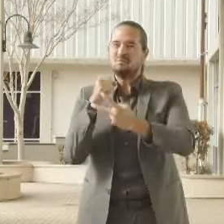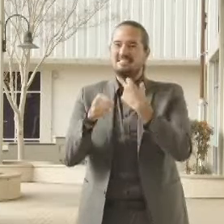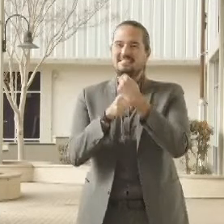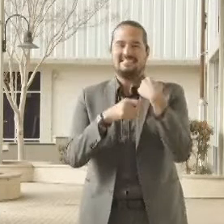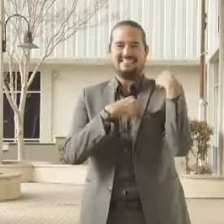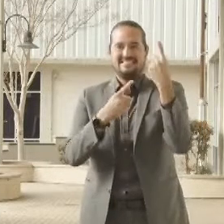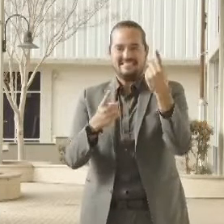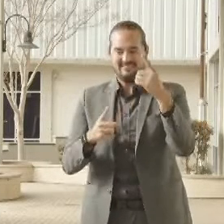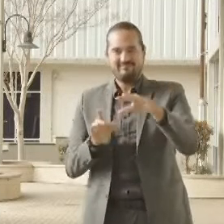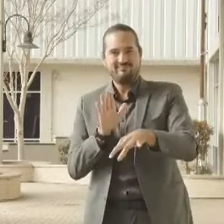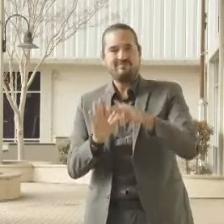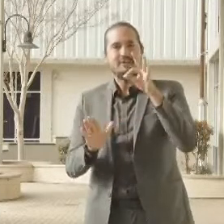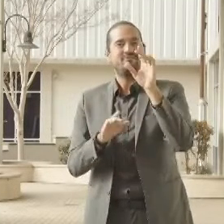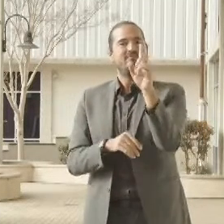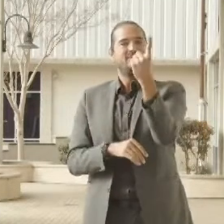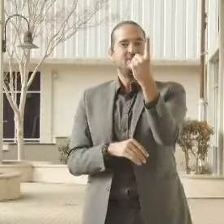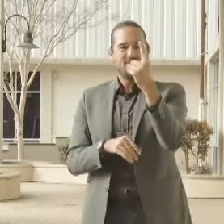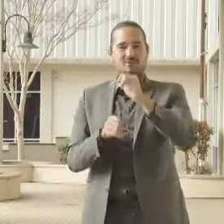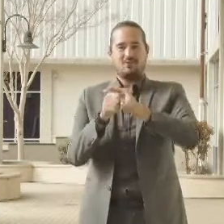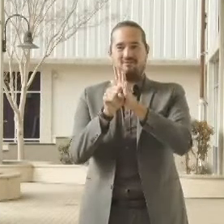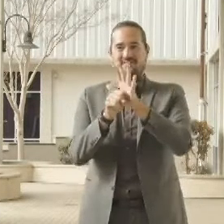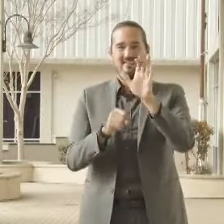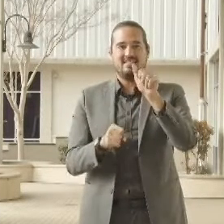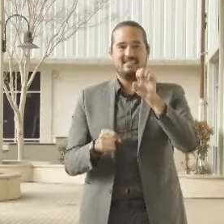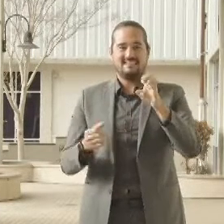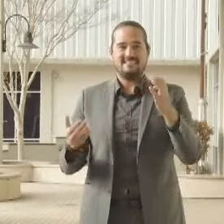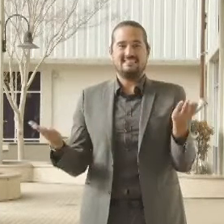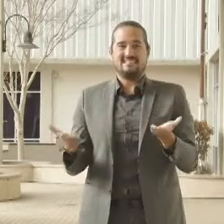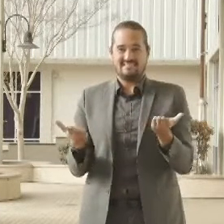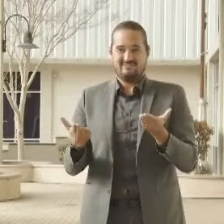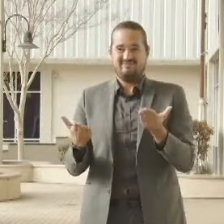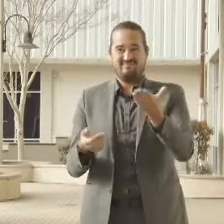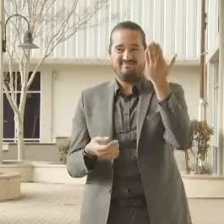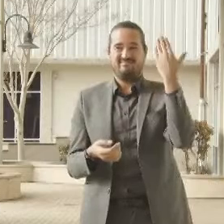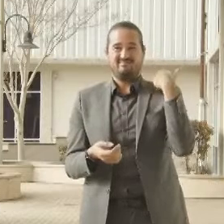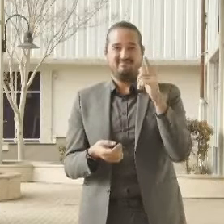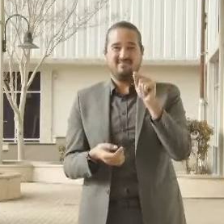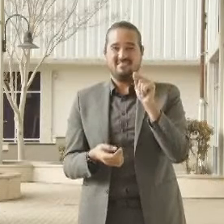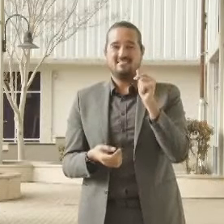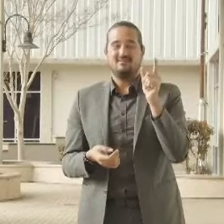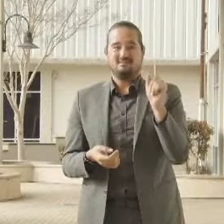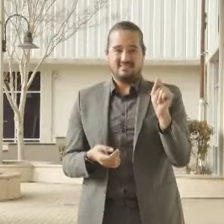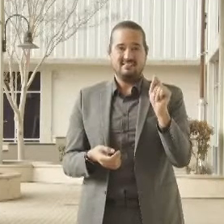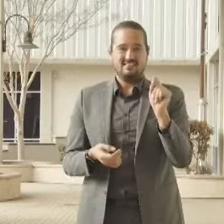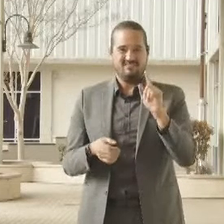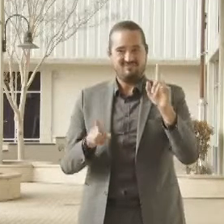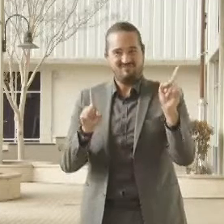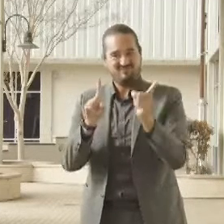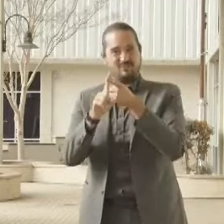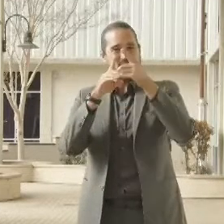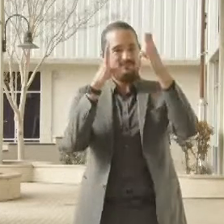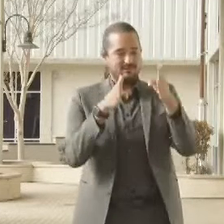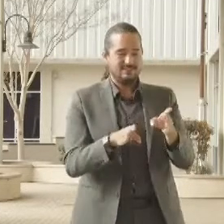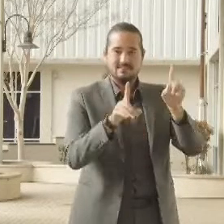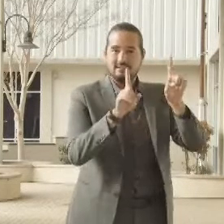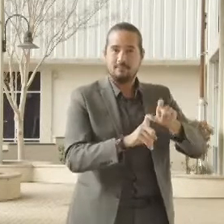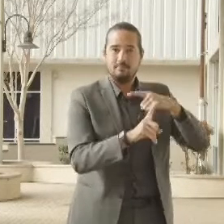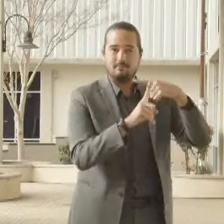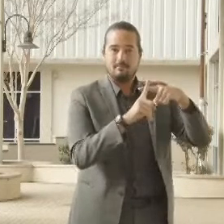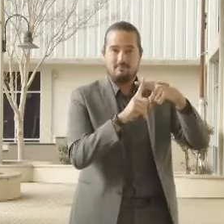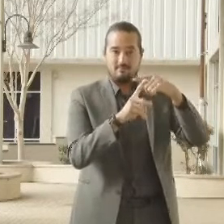I came before you to announce a case of COVID. As you may remember, on January